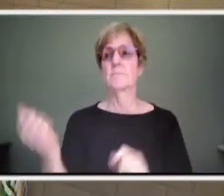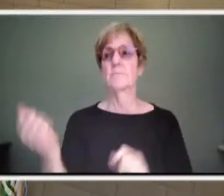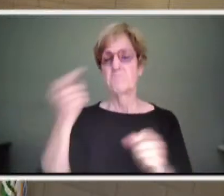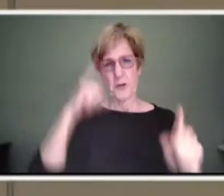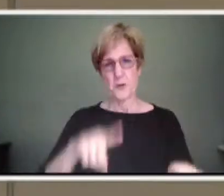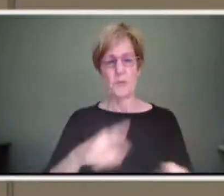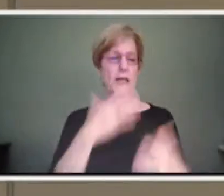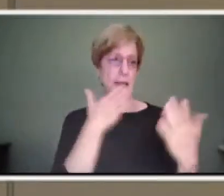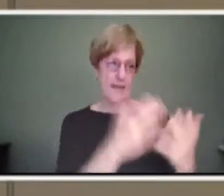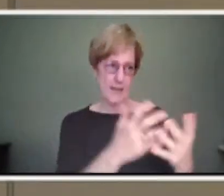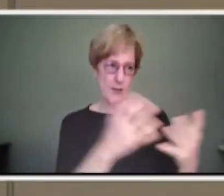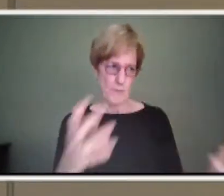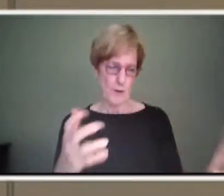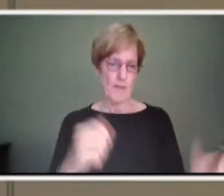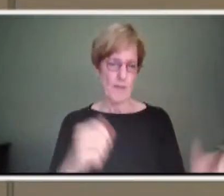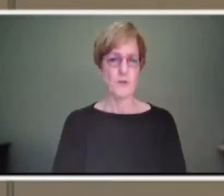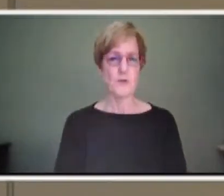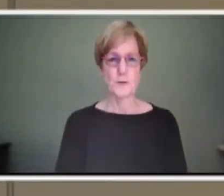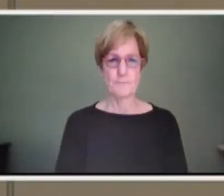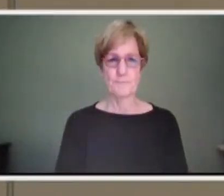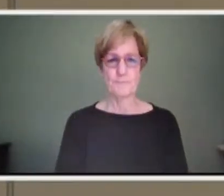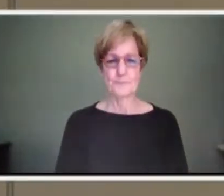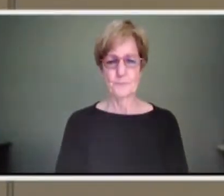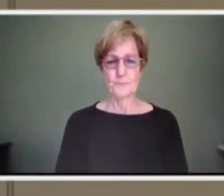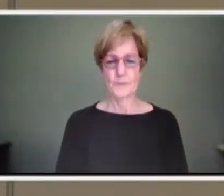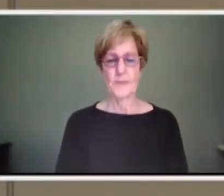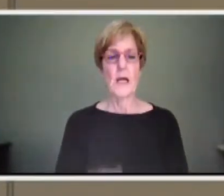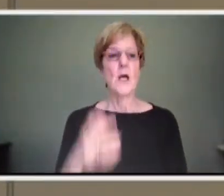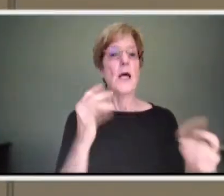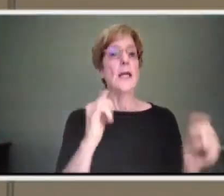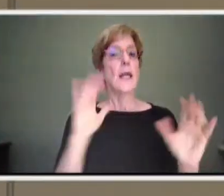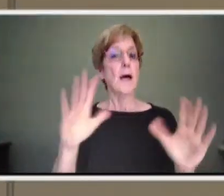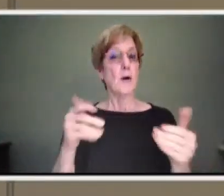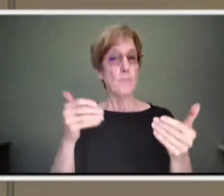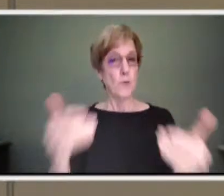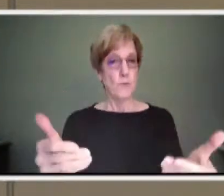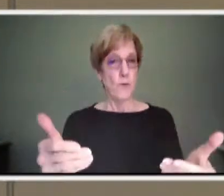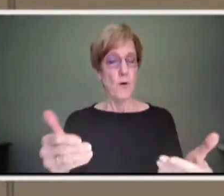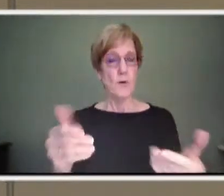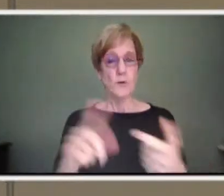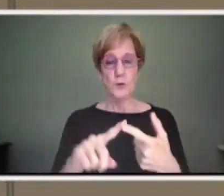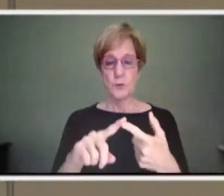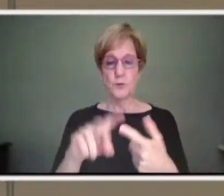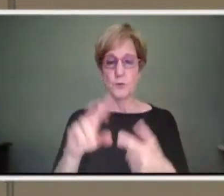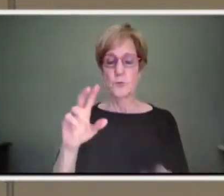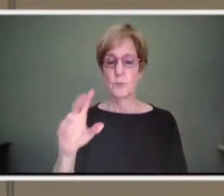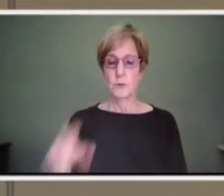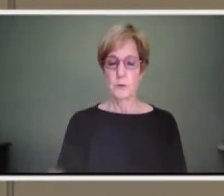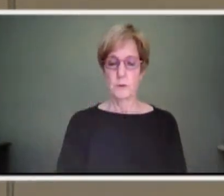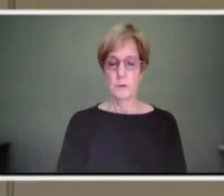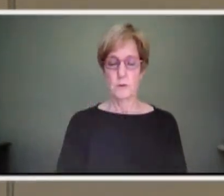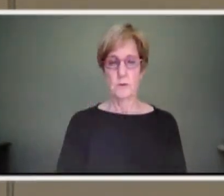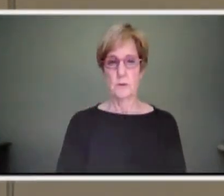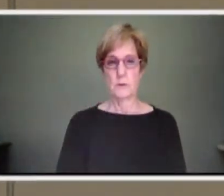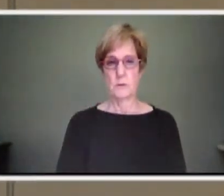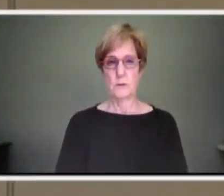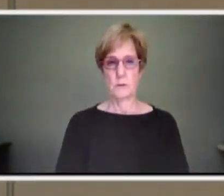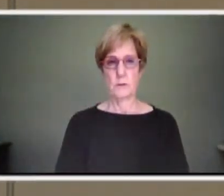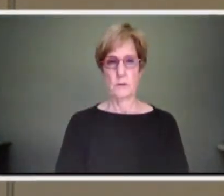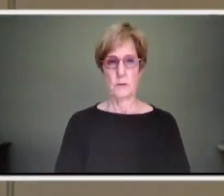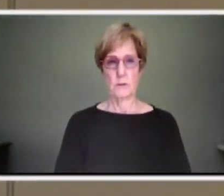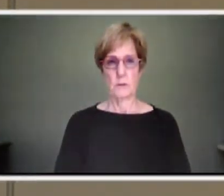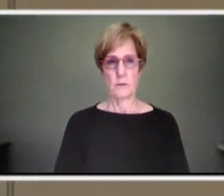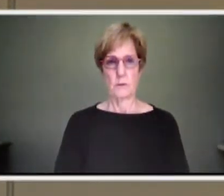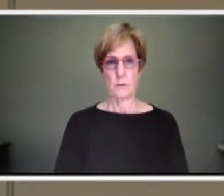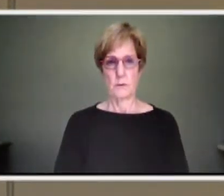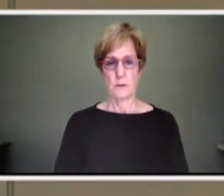you very much. We will move on to item Tracking well on time.